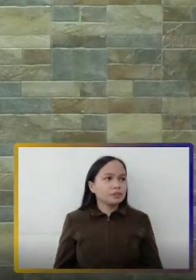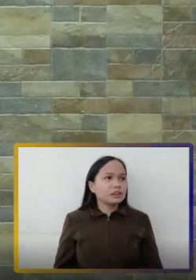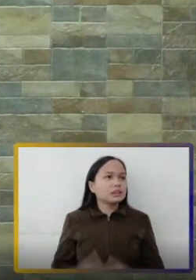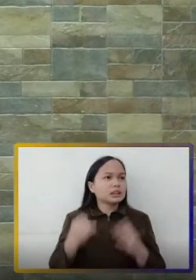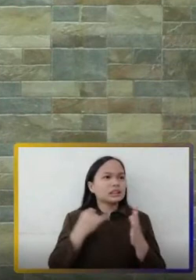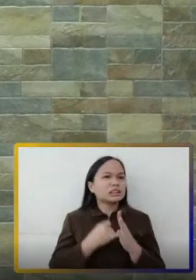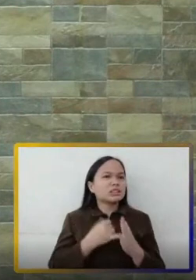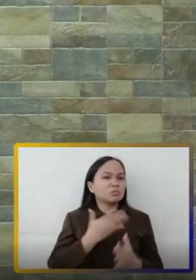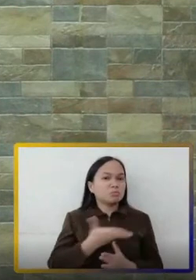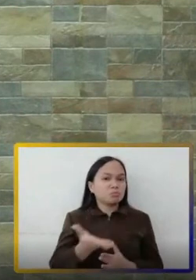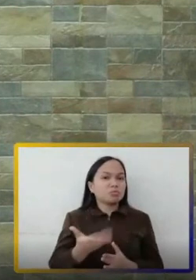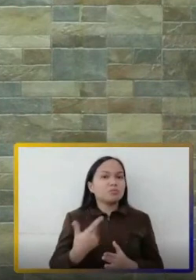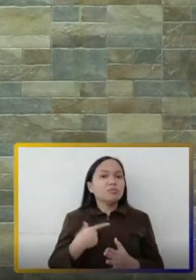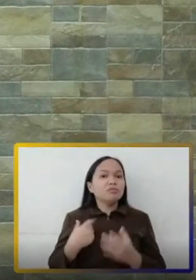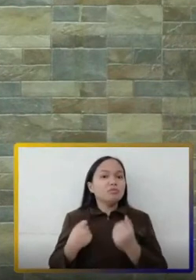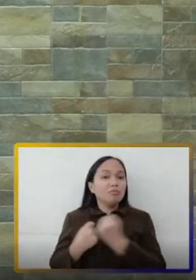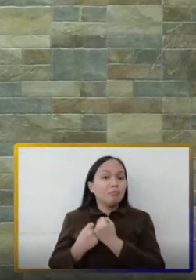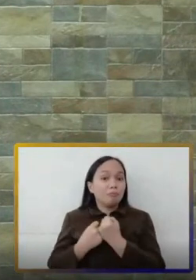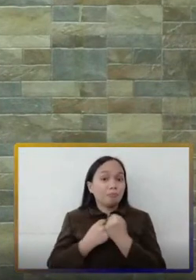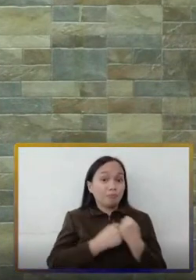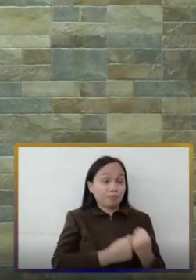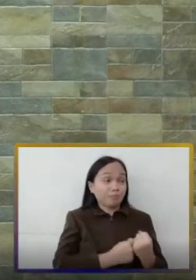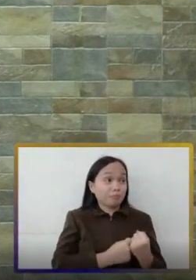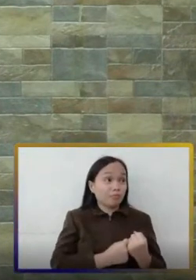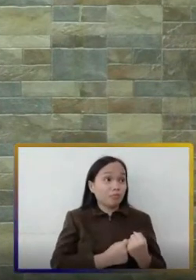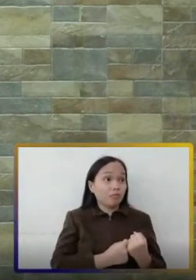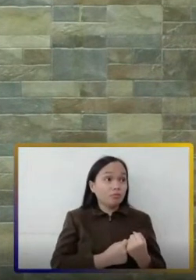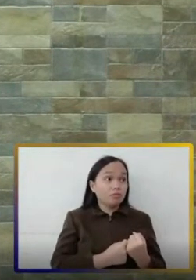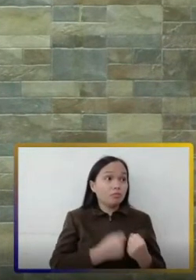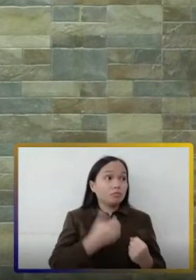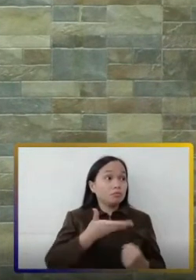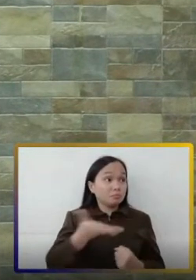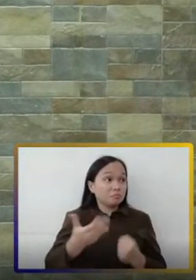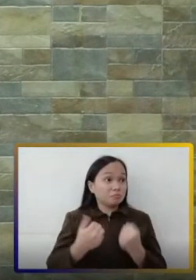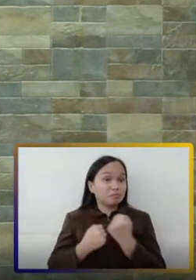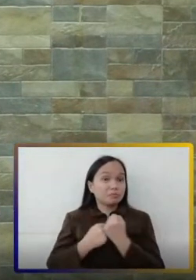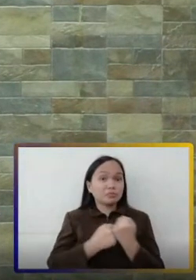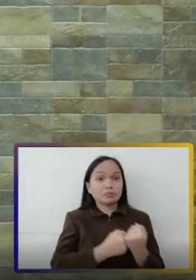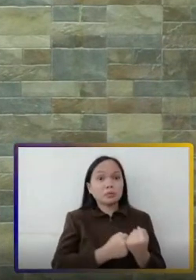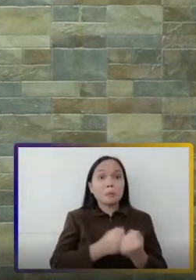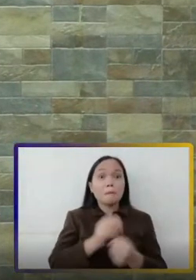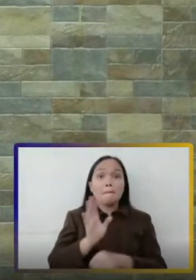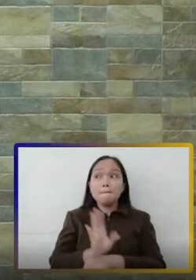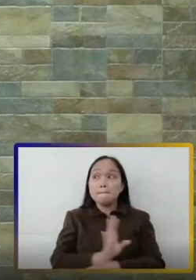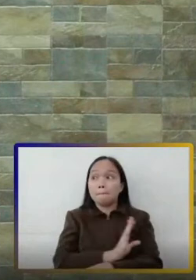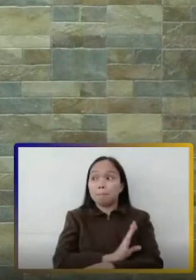sinusuportahan nyo pa, you're supporting the business people